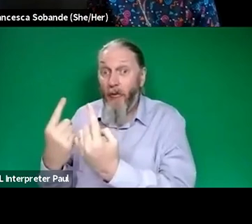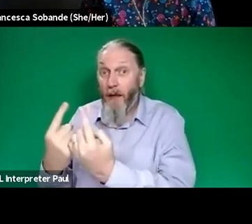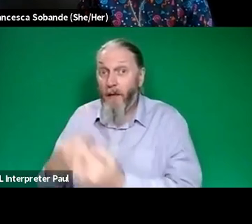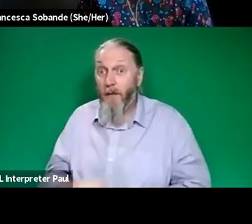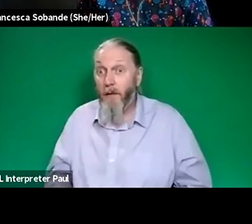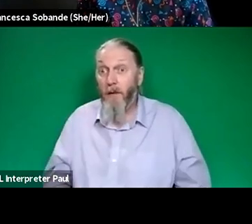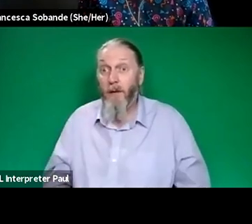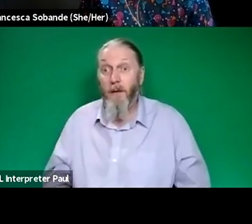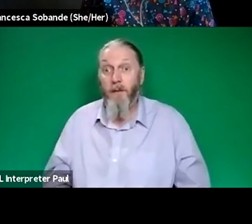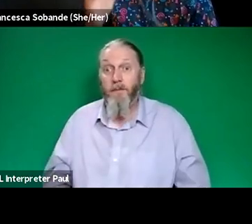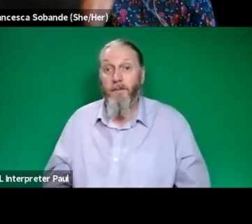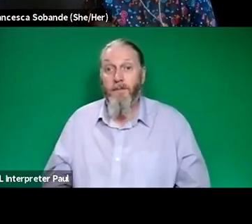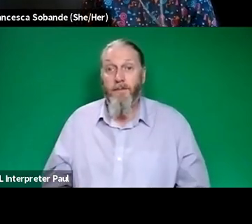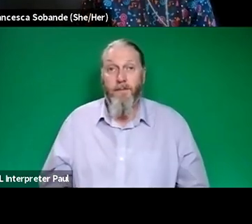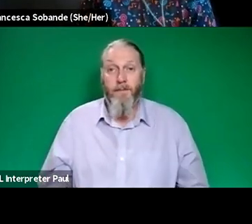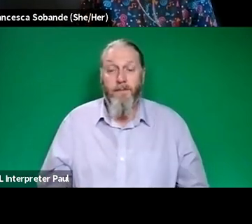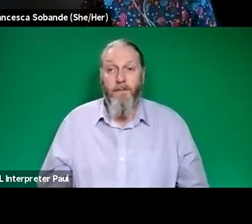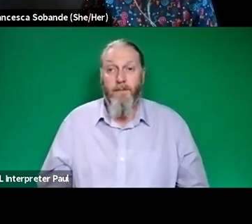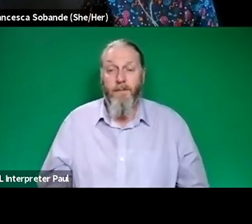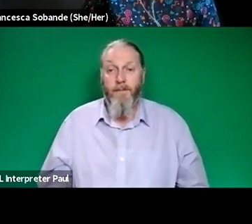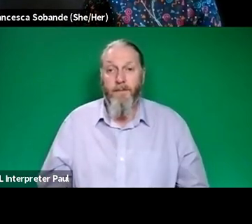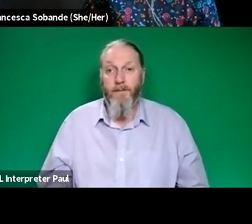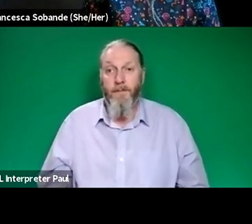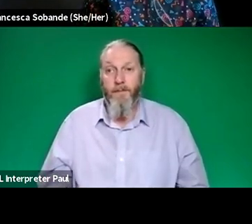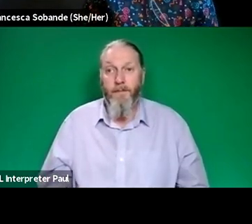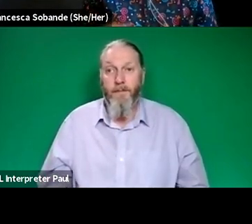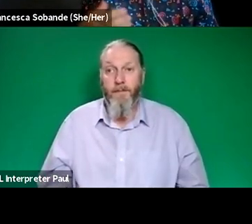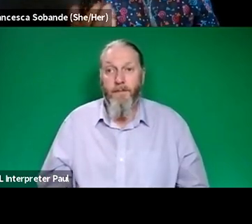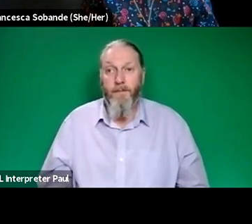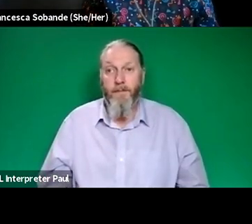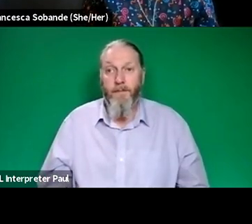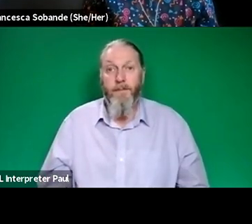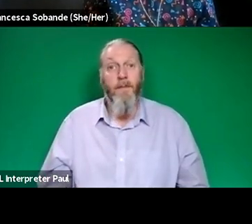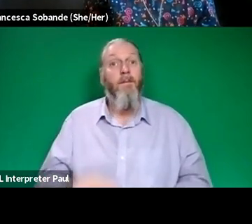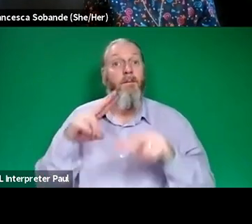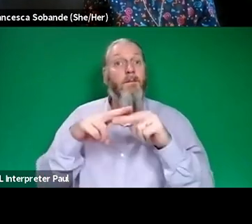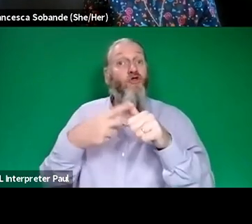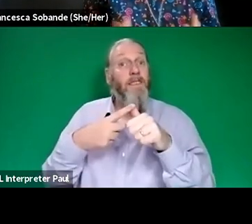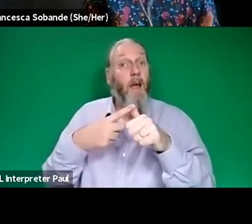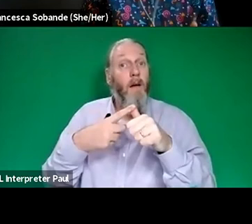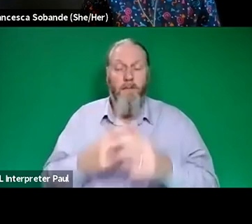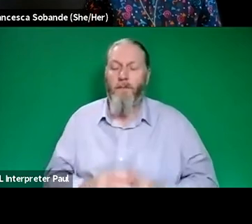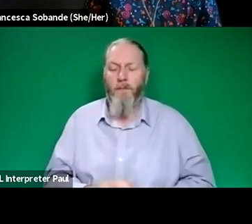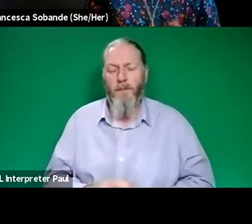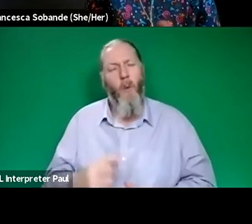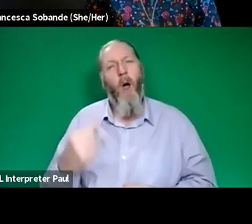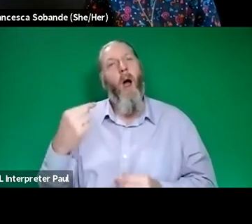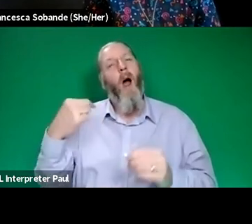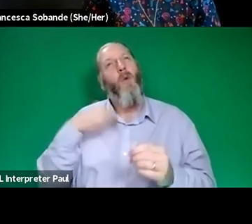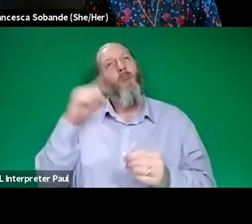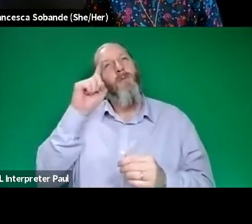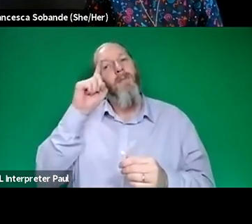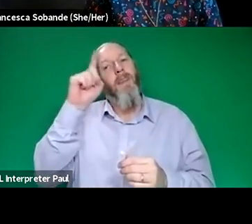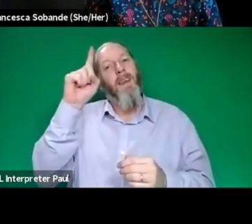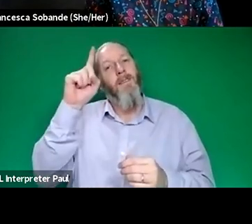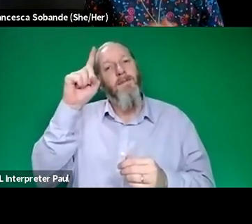I was just going to add, thinking back to the question, that also something that came to mind was just the different forms that action can take. So